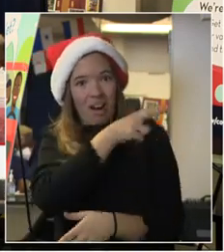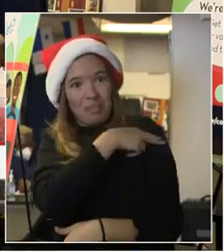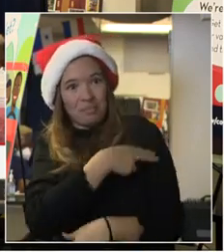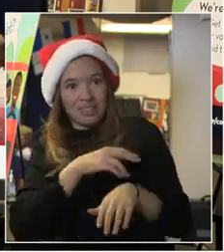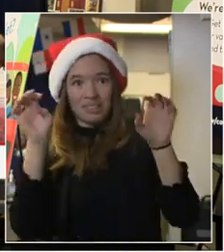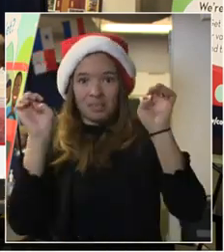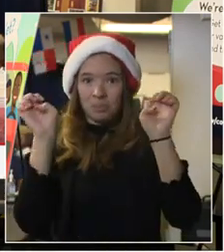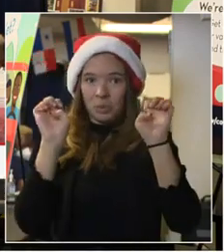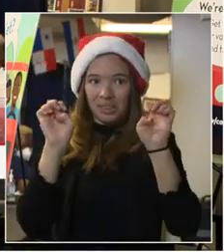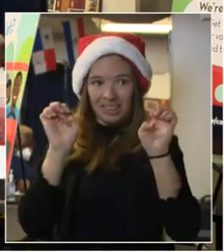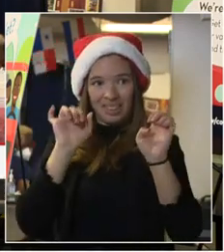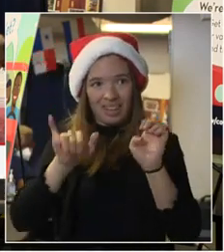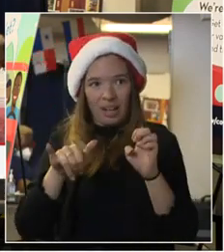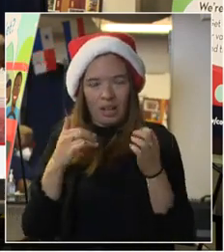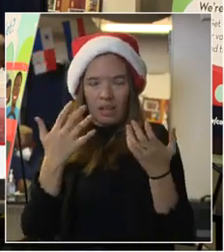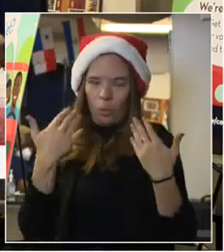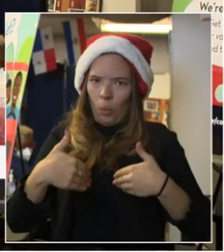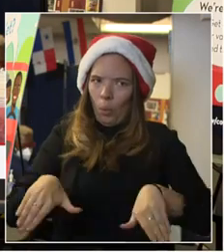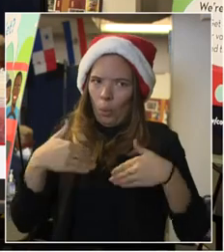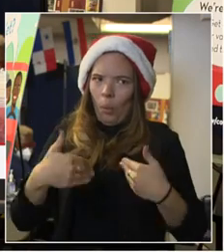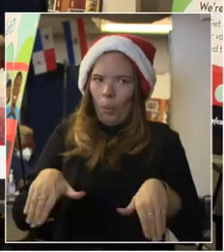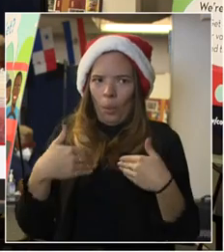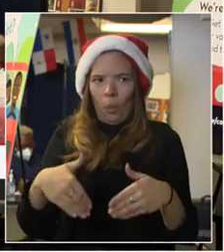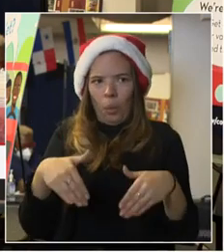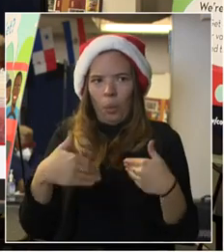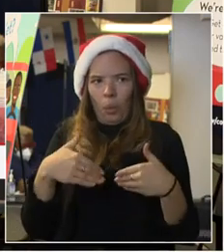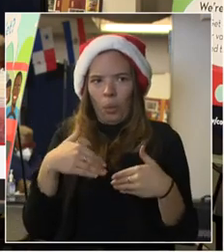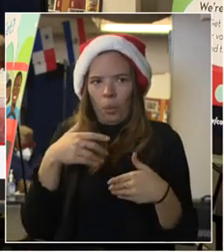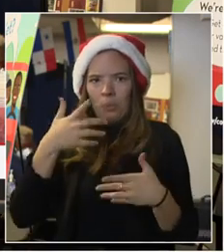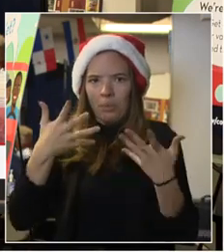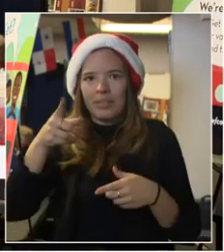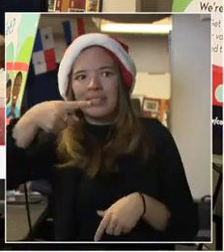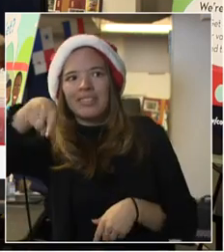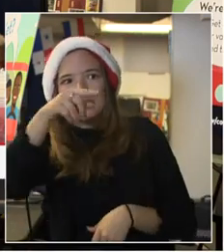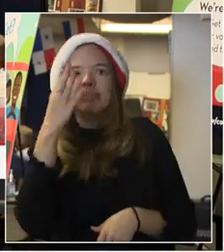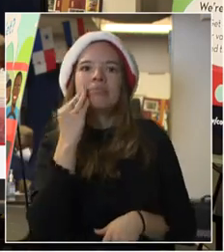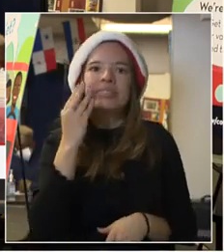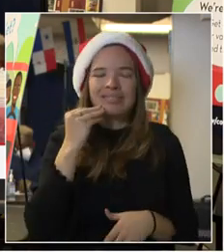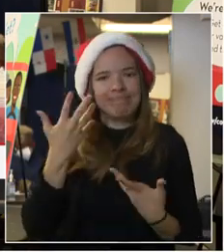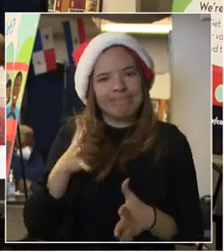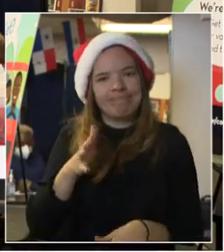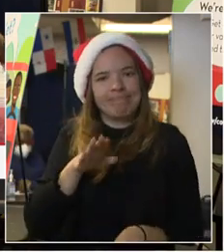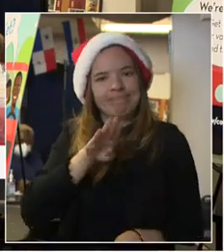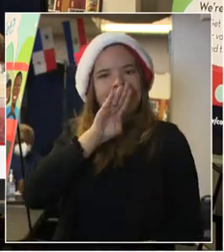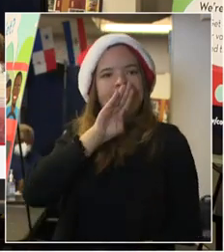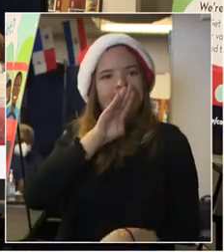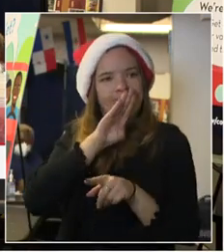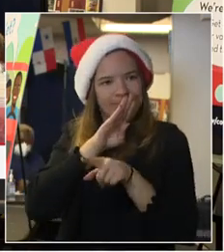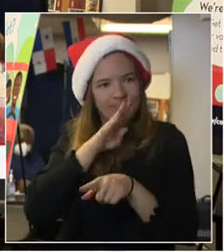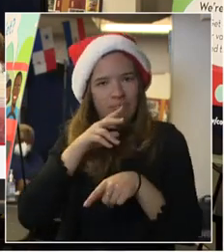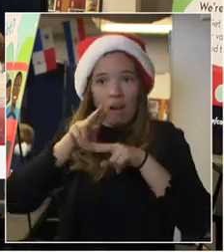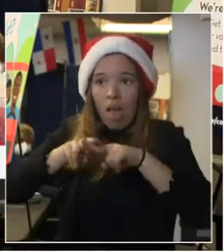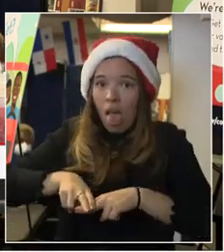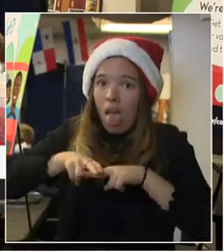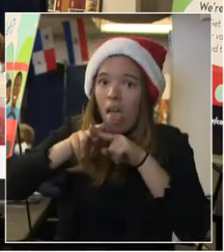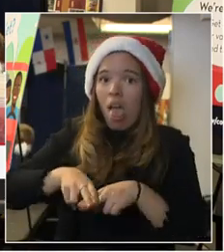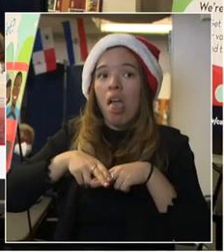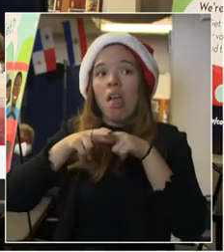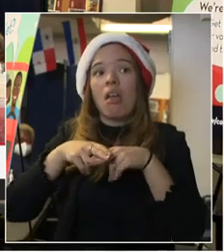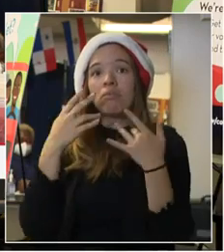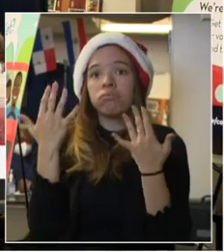been there in the last 3 or 4 months, you probably sat there almost into the next day. They have significantly